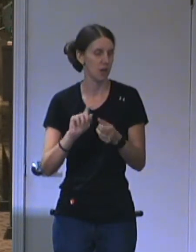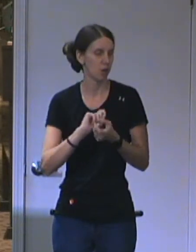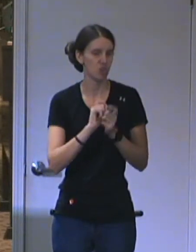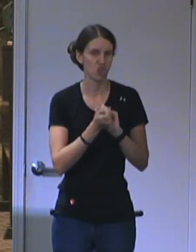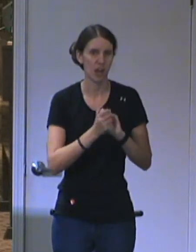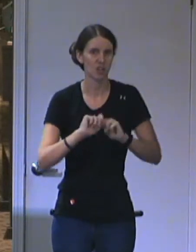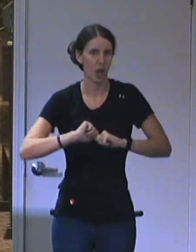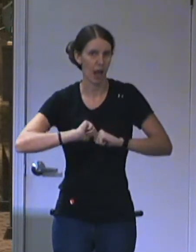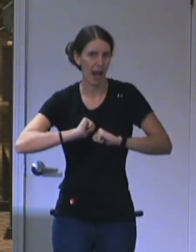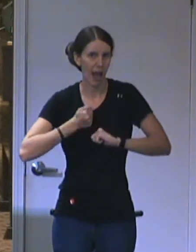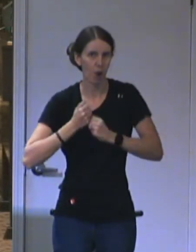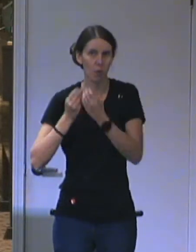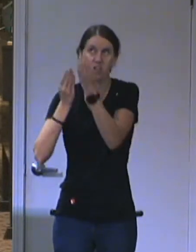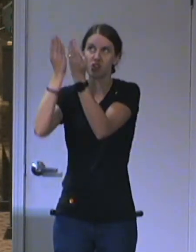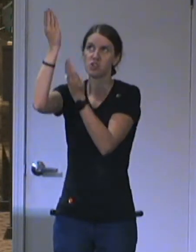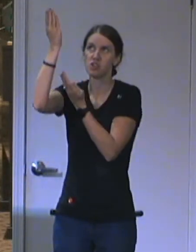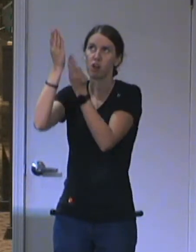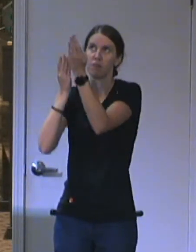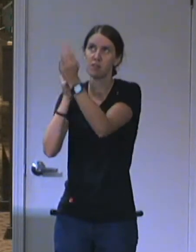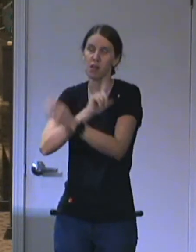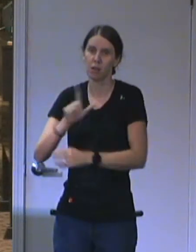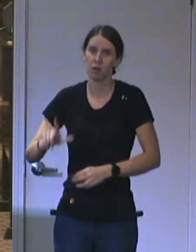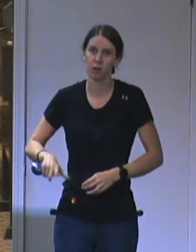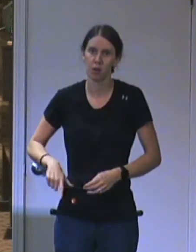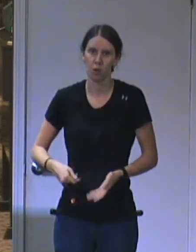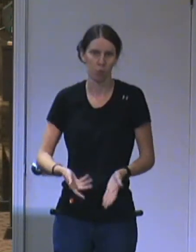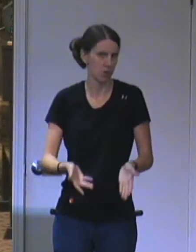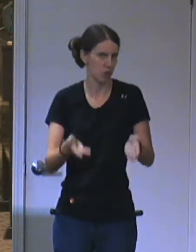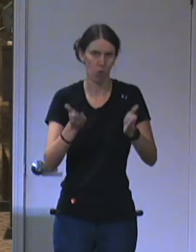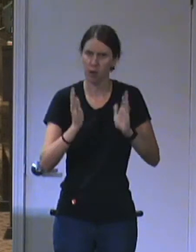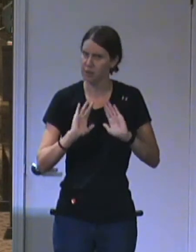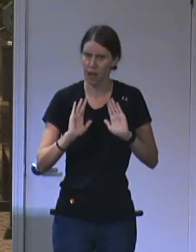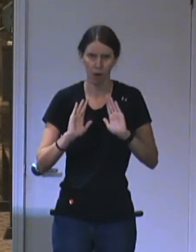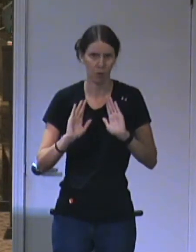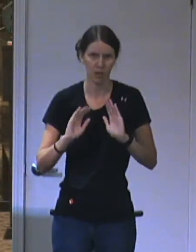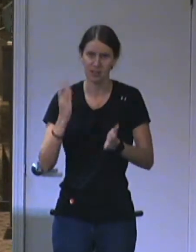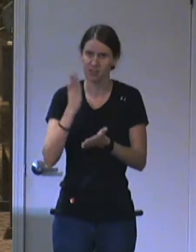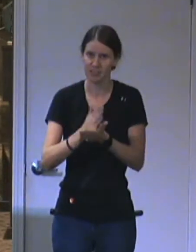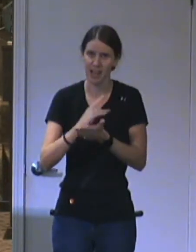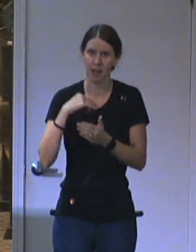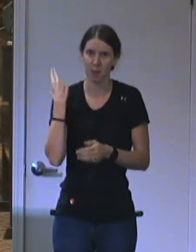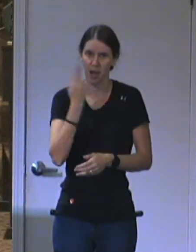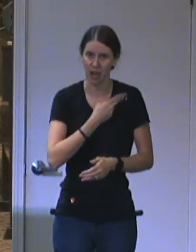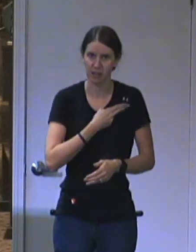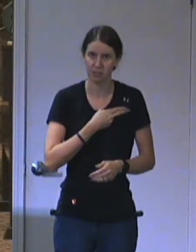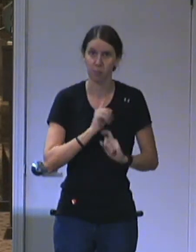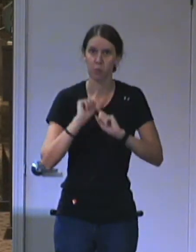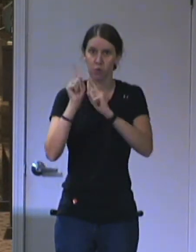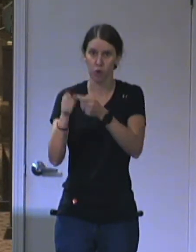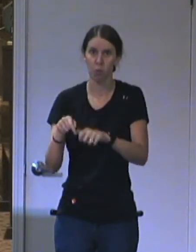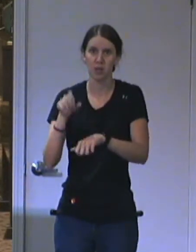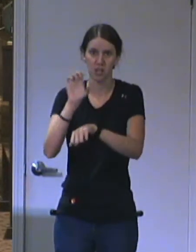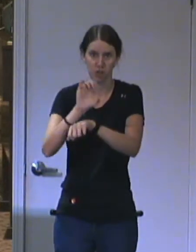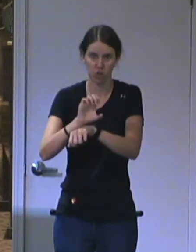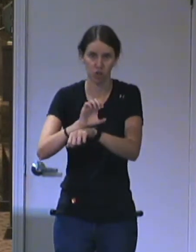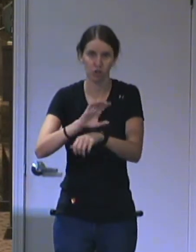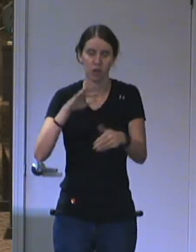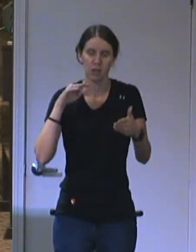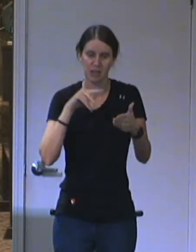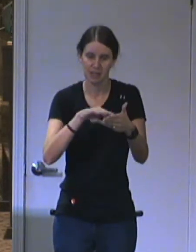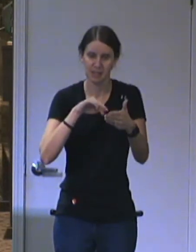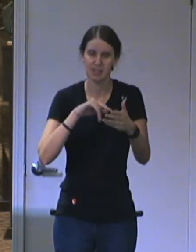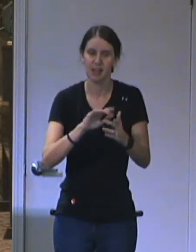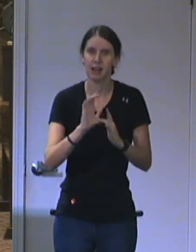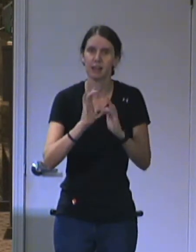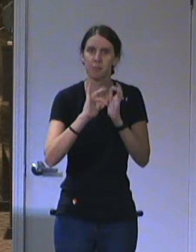don't let it draw us away from the Lord. We don't allow it to keep us from being involved in a Bible study or being involved in church or singing